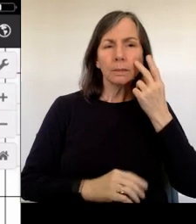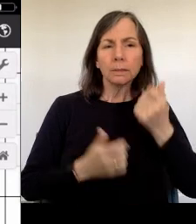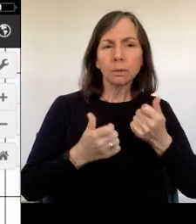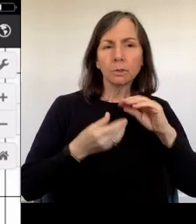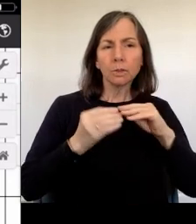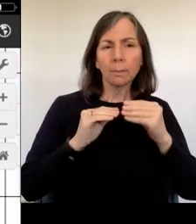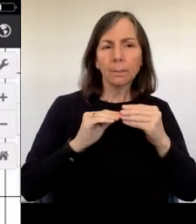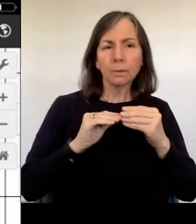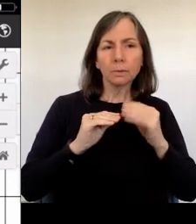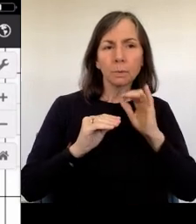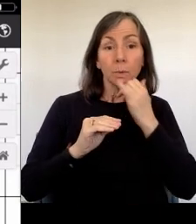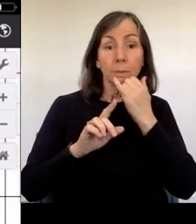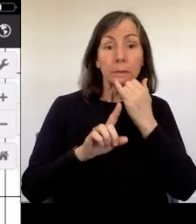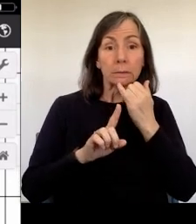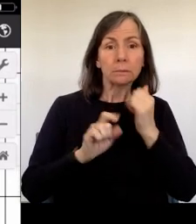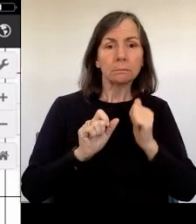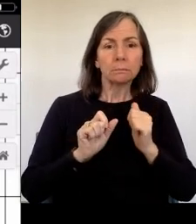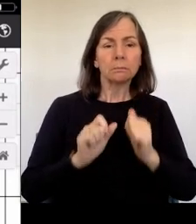Oops.